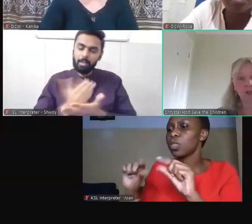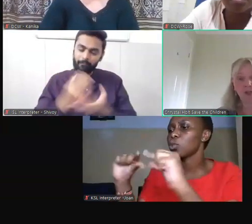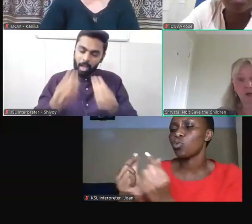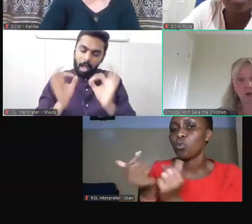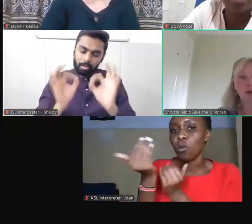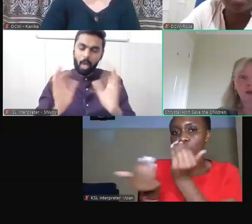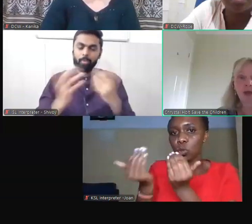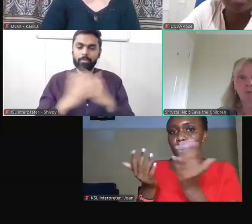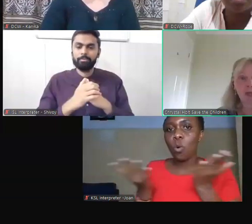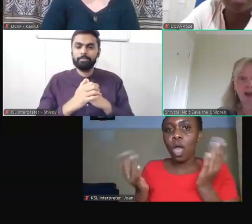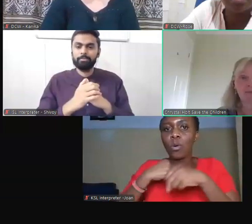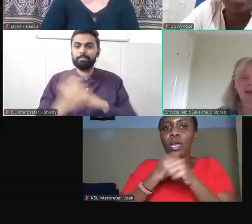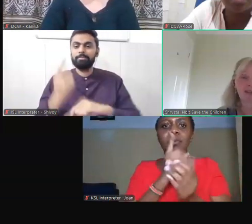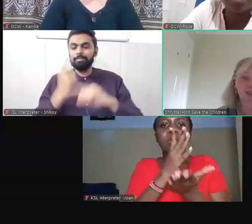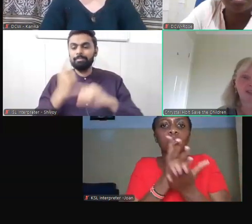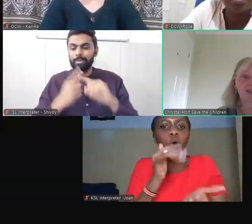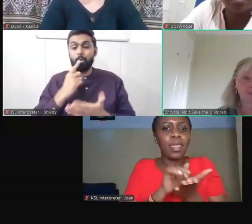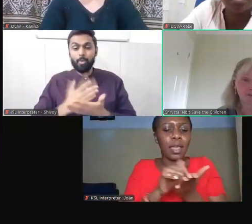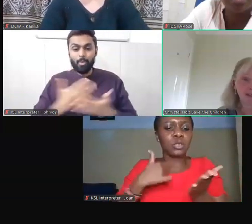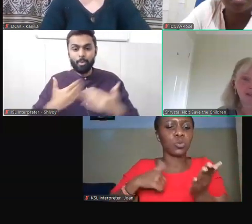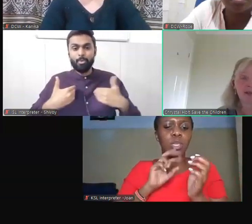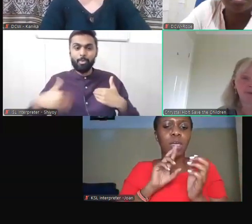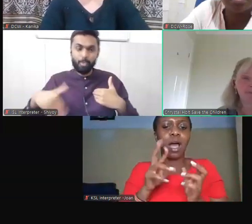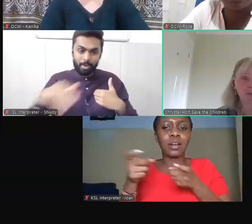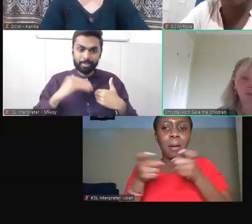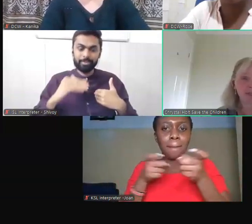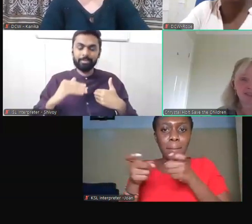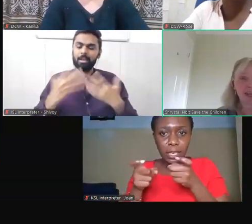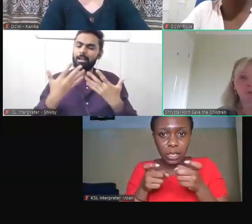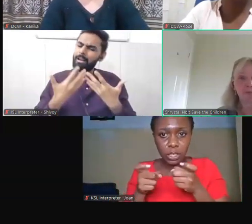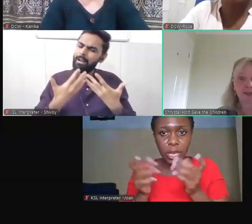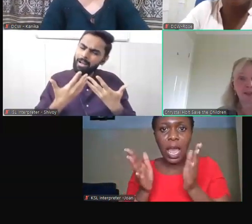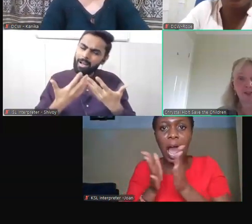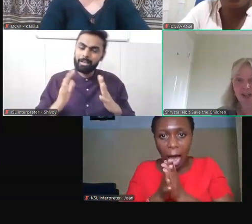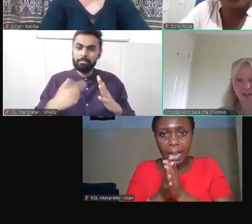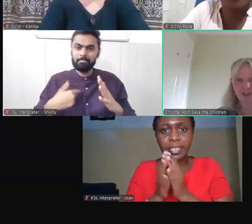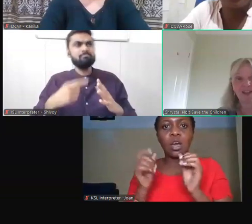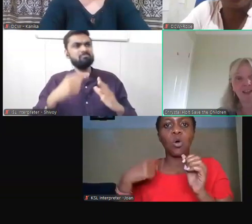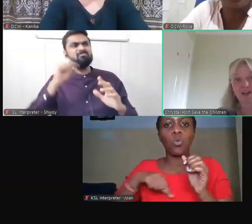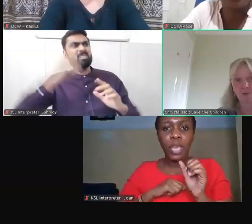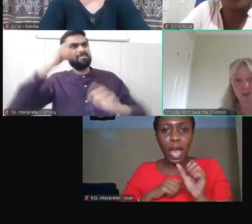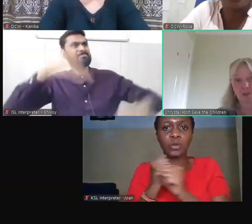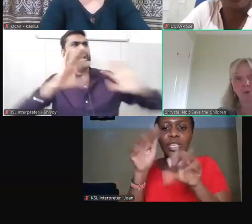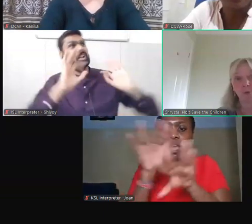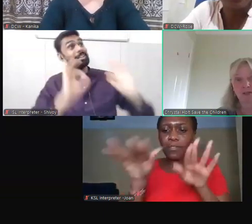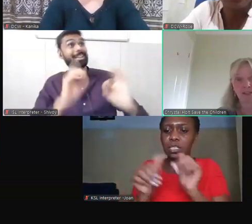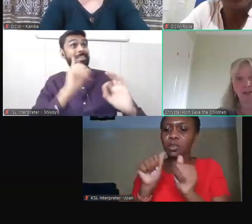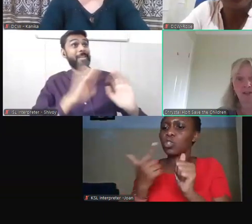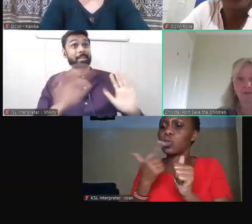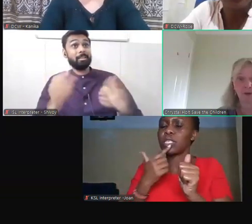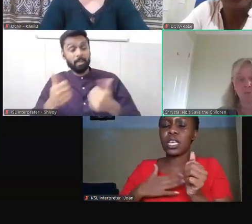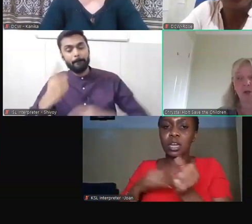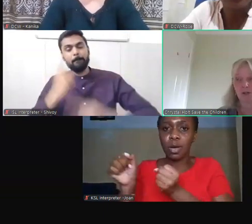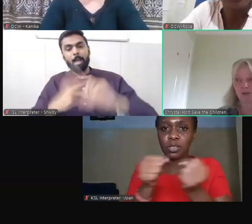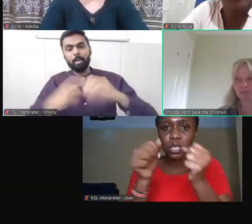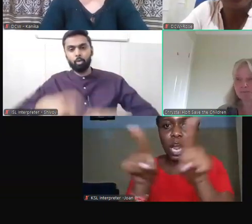to ensure that we are managing to fulfill everything which we say within our strategy and also the quality